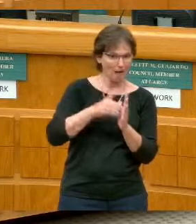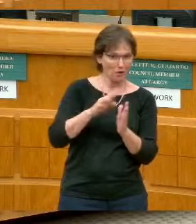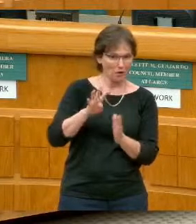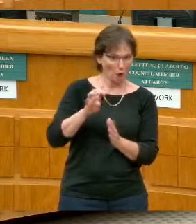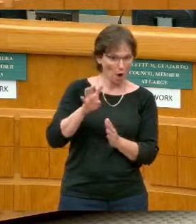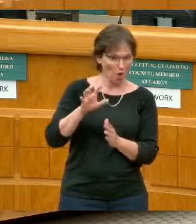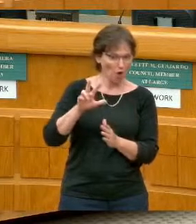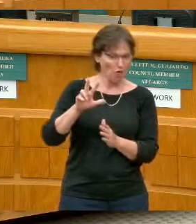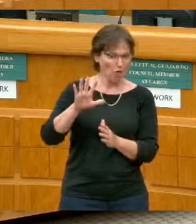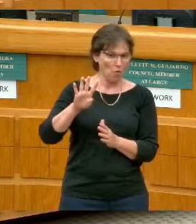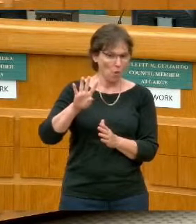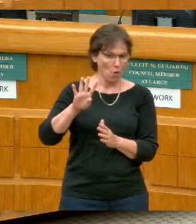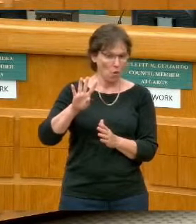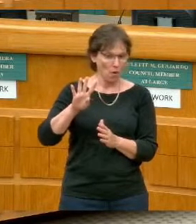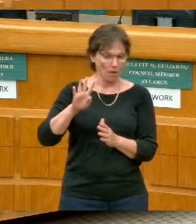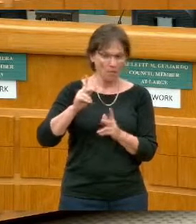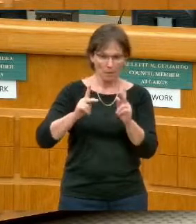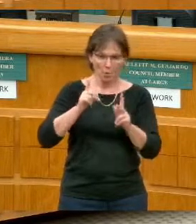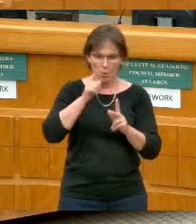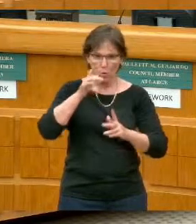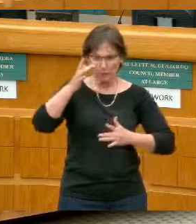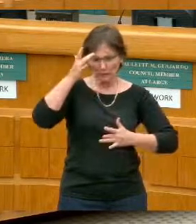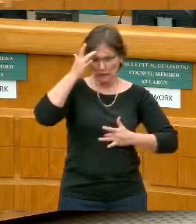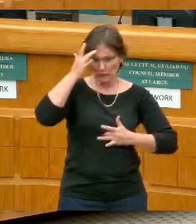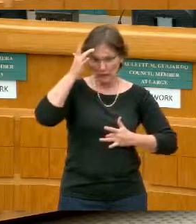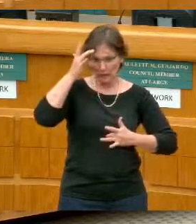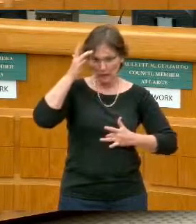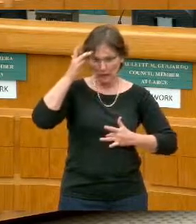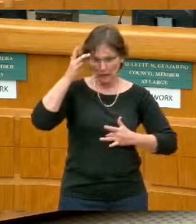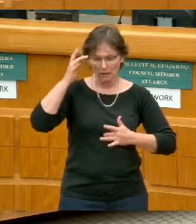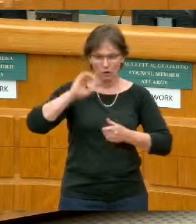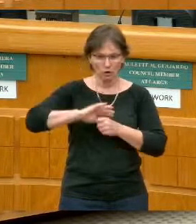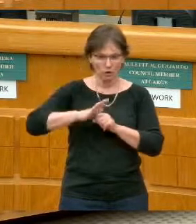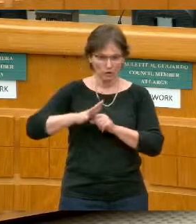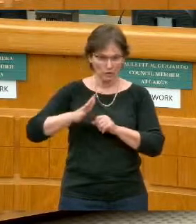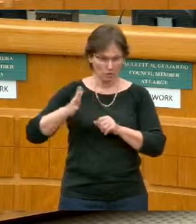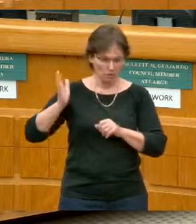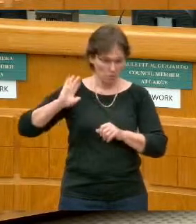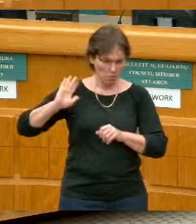20,434 cases that Nueces County now has, we have